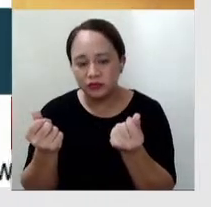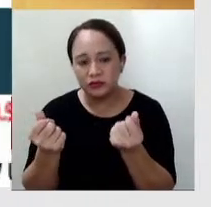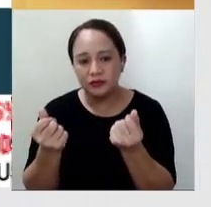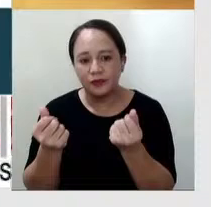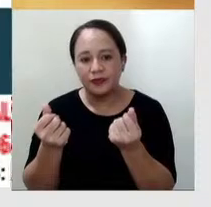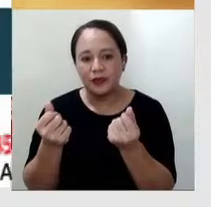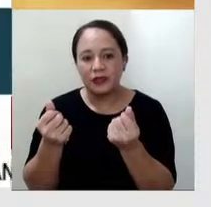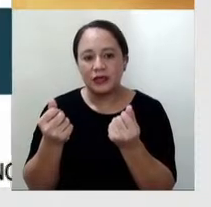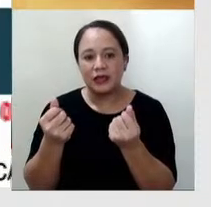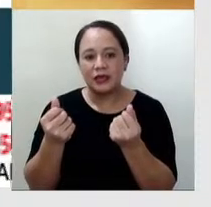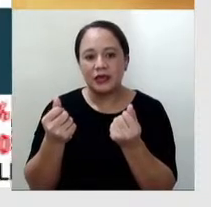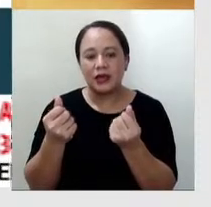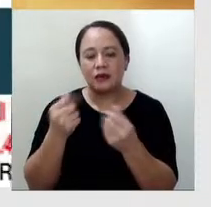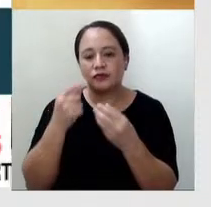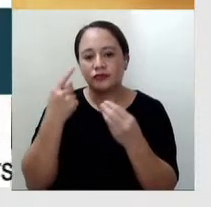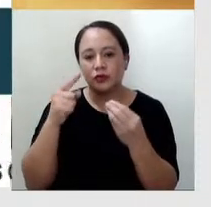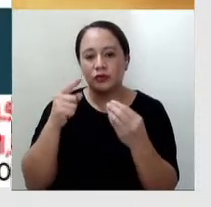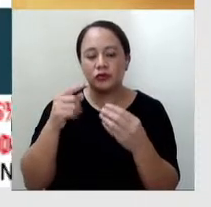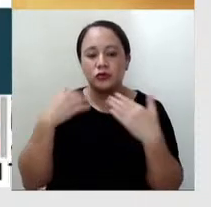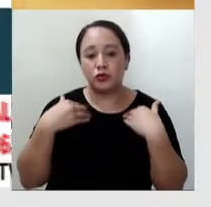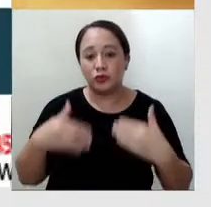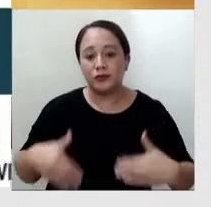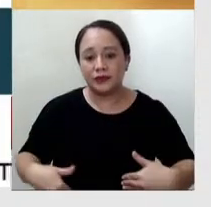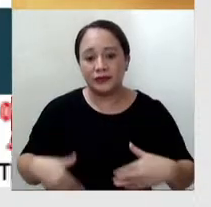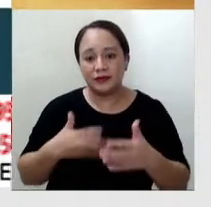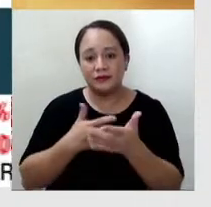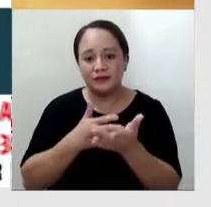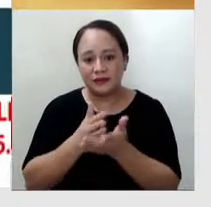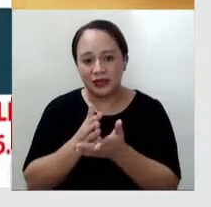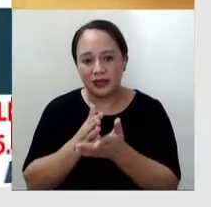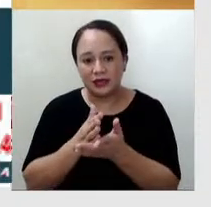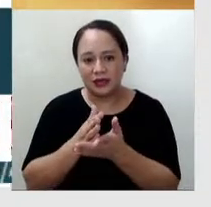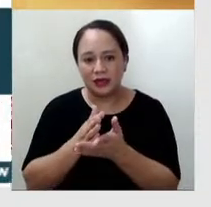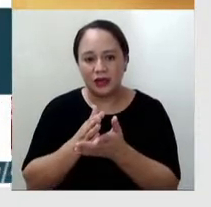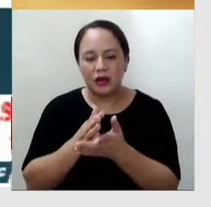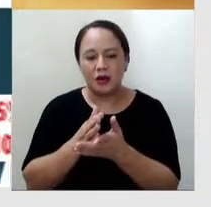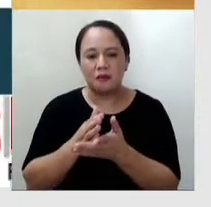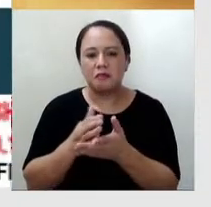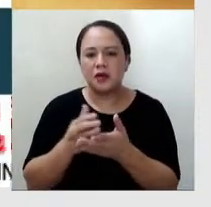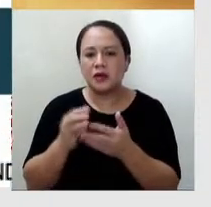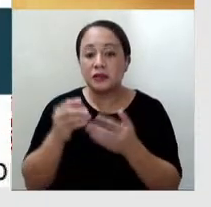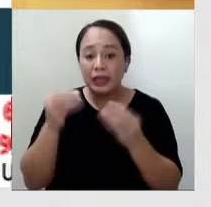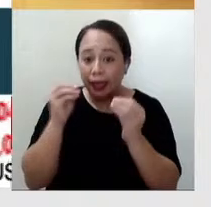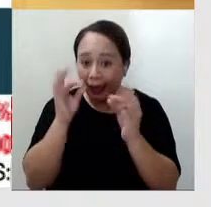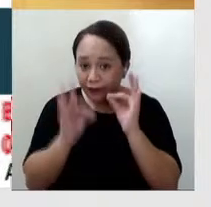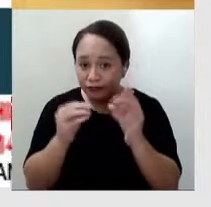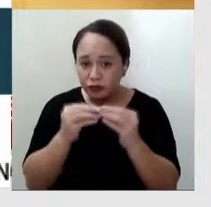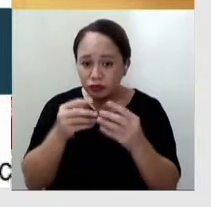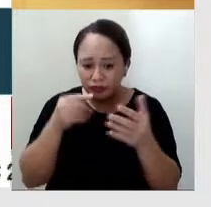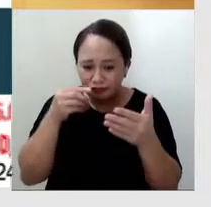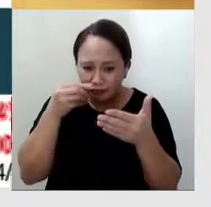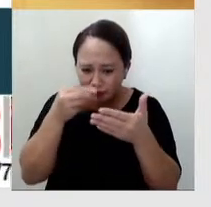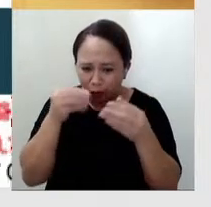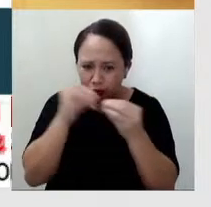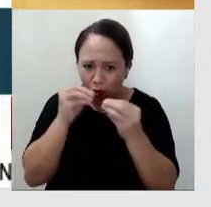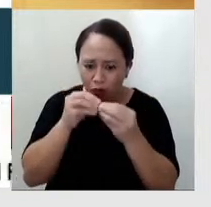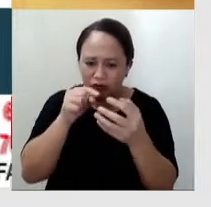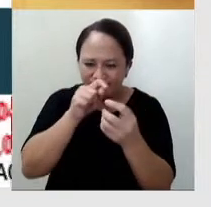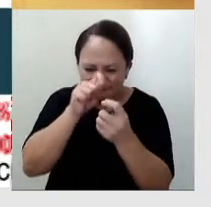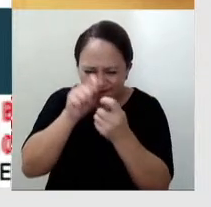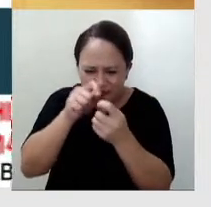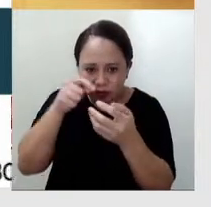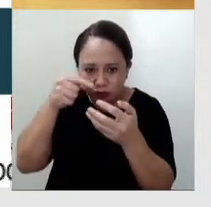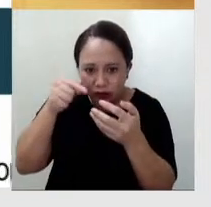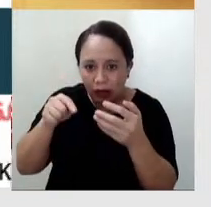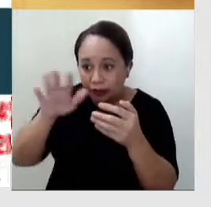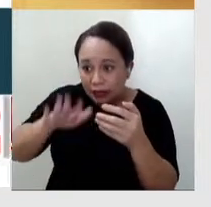within the human rights context, but it takes a much closer look at three areas